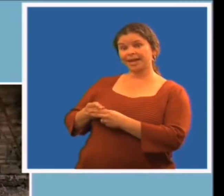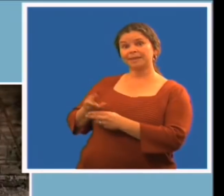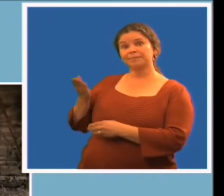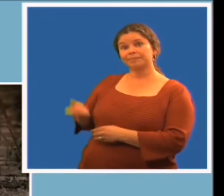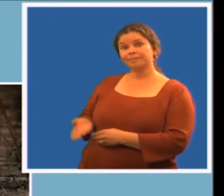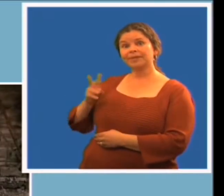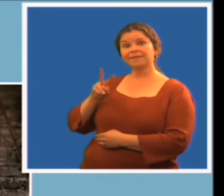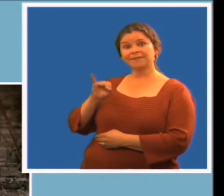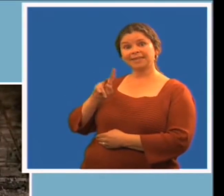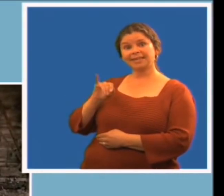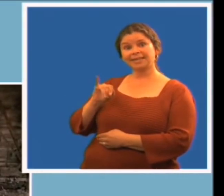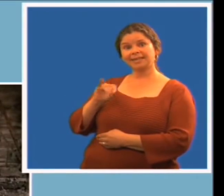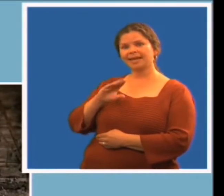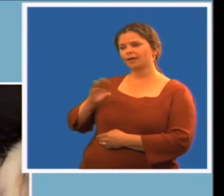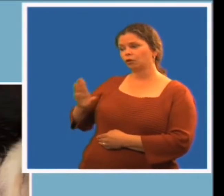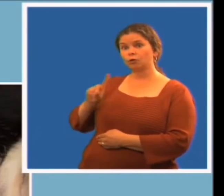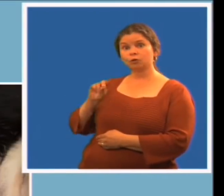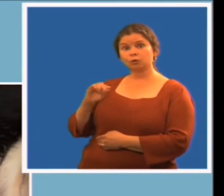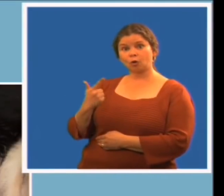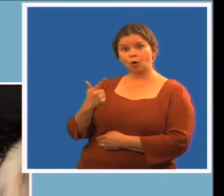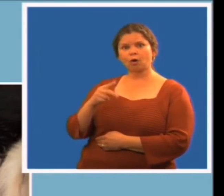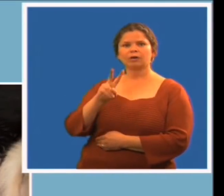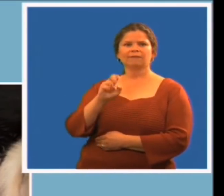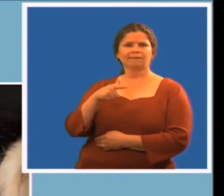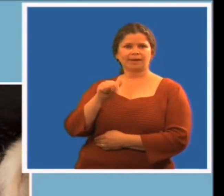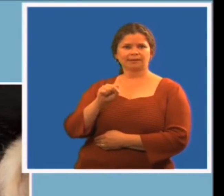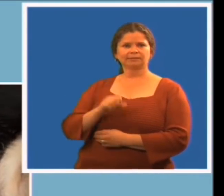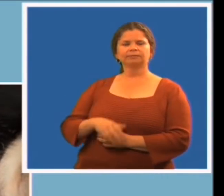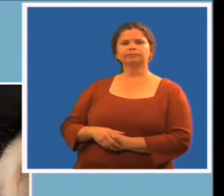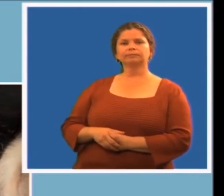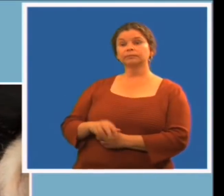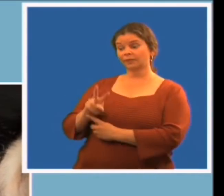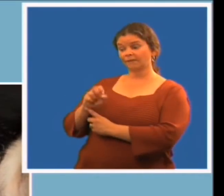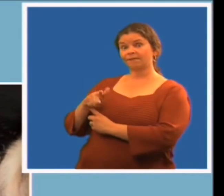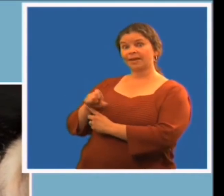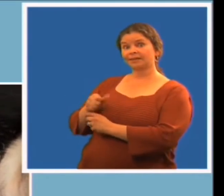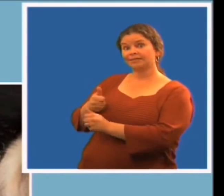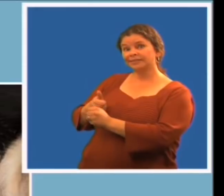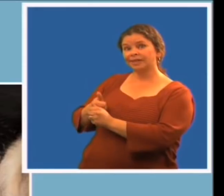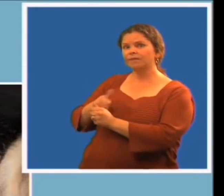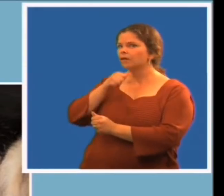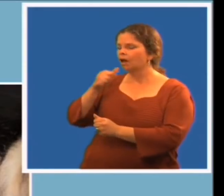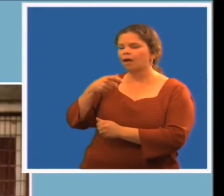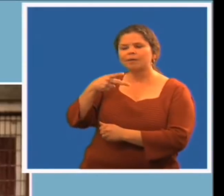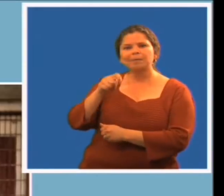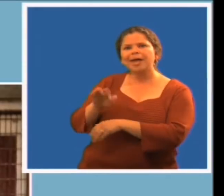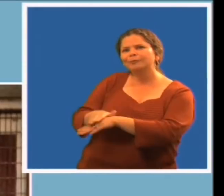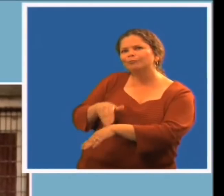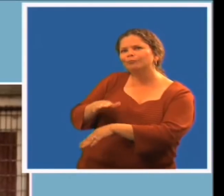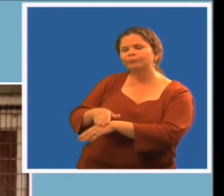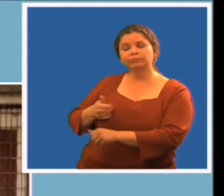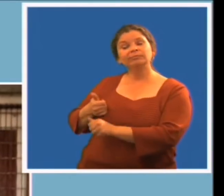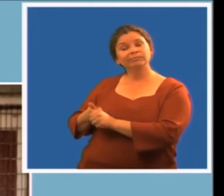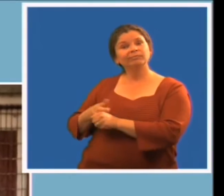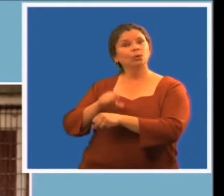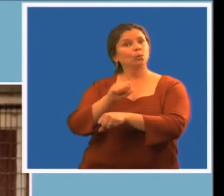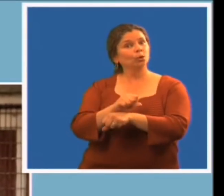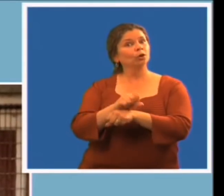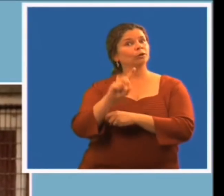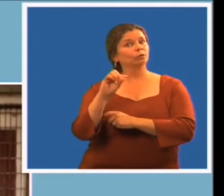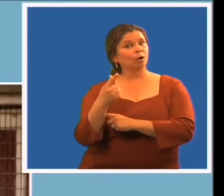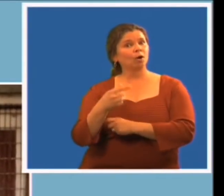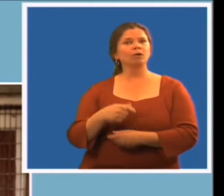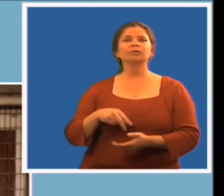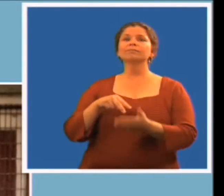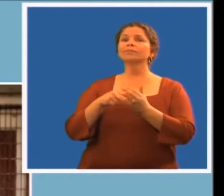This is Vicky and her dog Vegas. Vegas is not a pet. Vegas is a working dog. That means we have to treat him differently than we